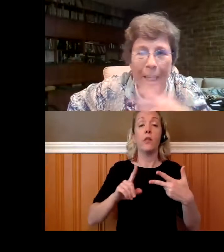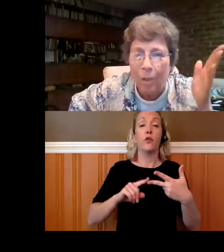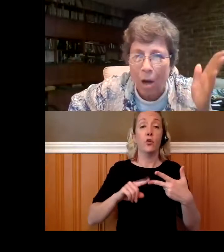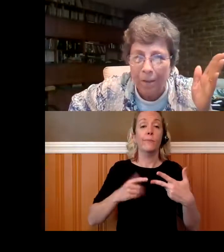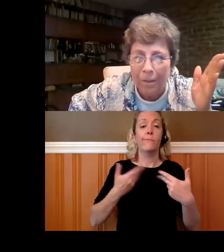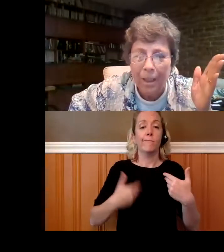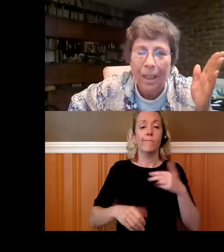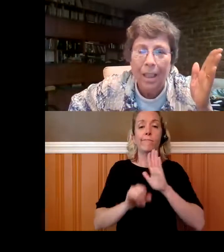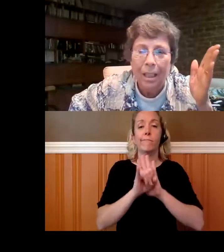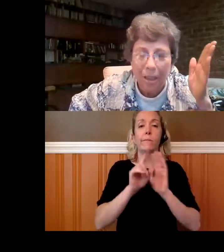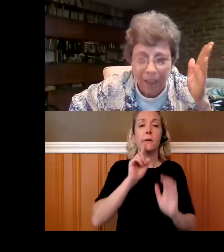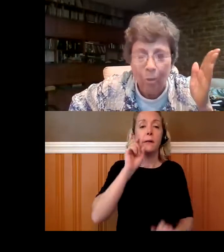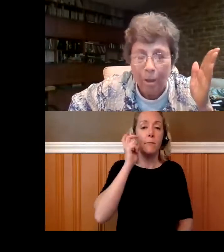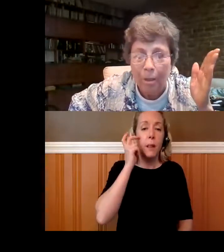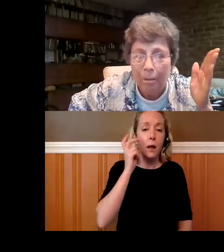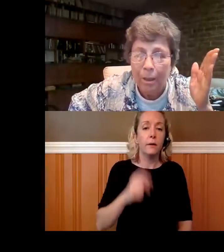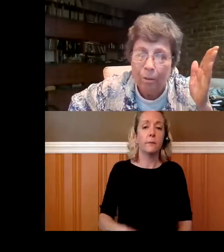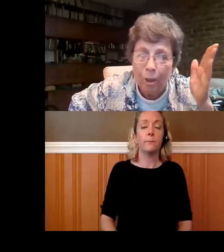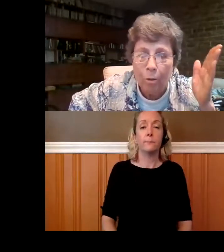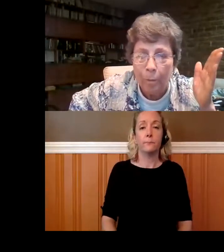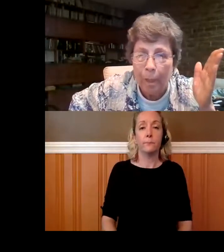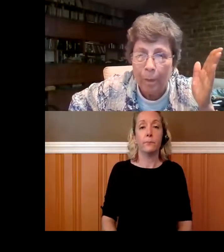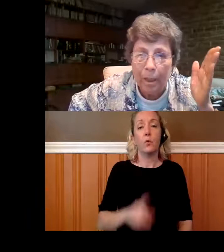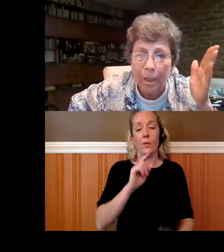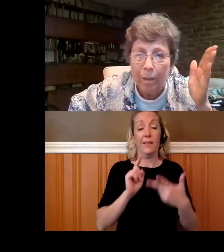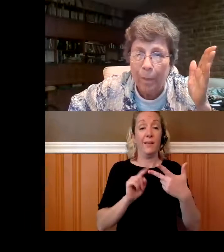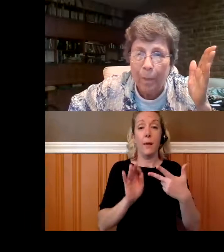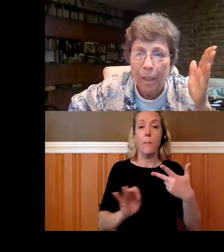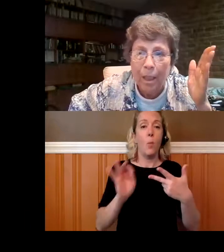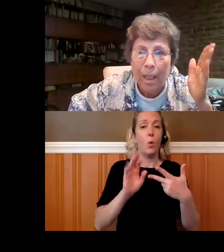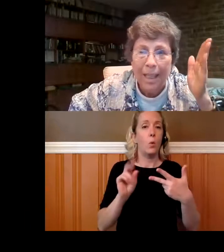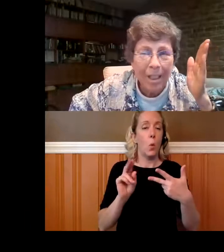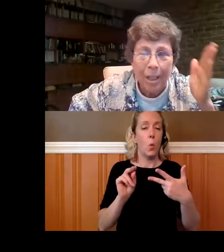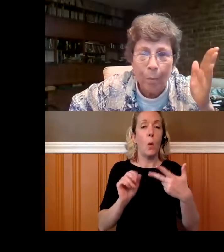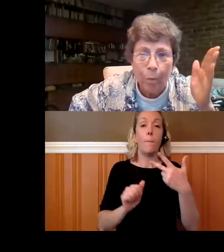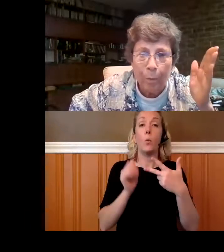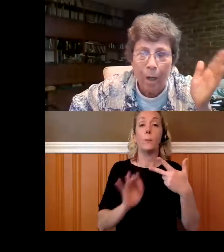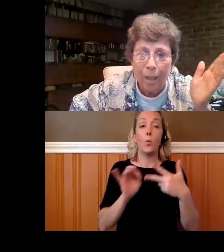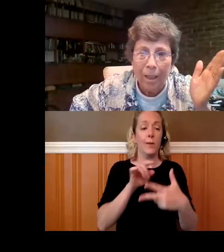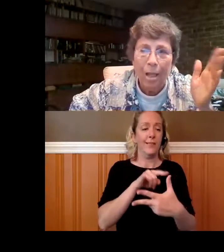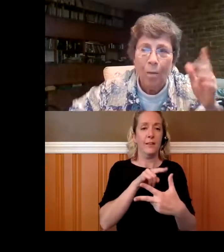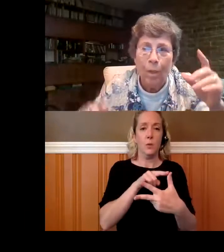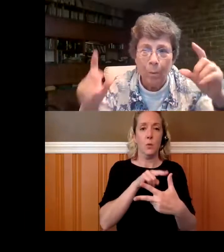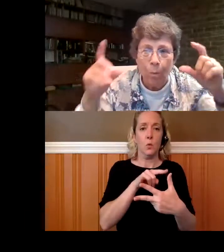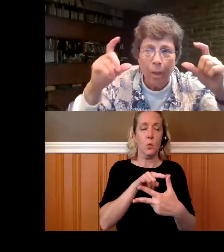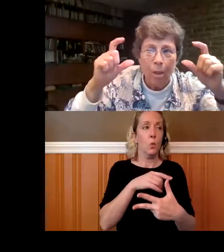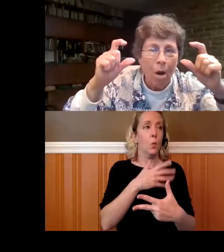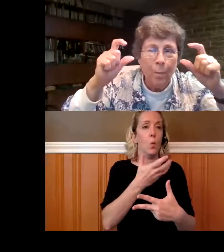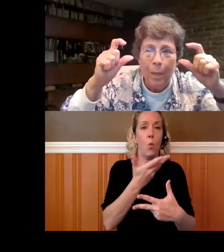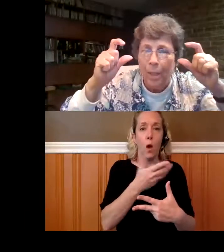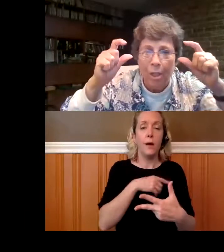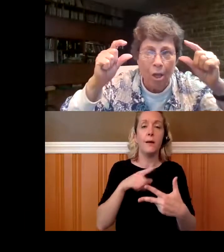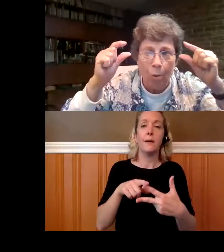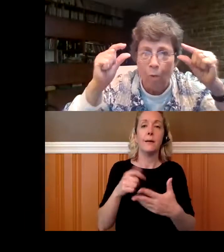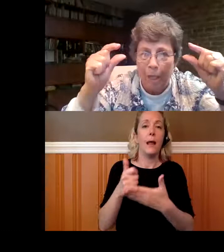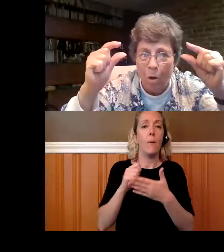impairment and hearing impairment. That's not the important part. What's important, all the people need to know is, what do you want, and how can they help? What do you want